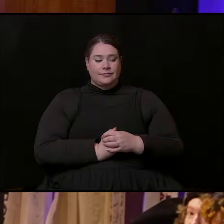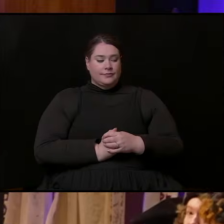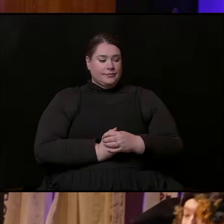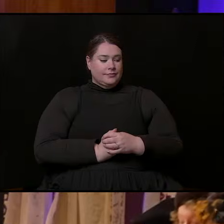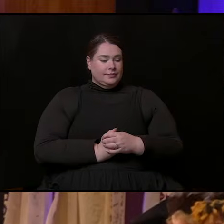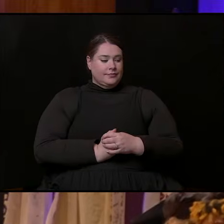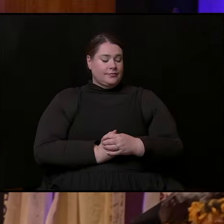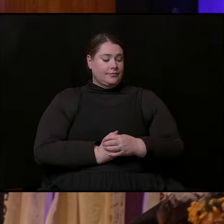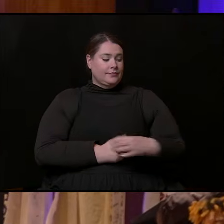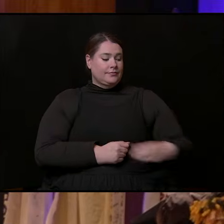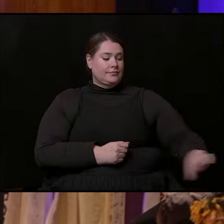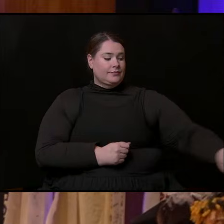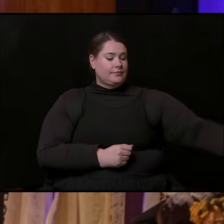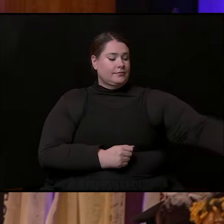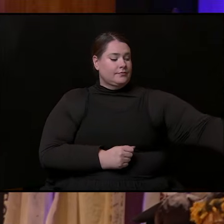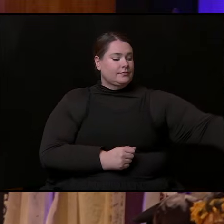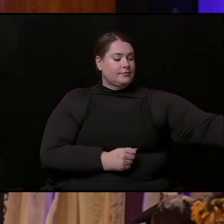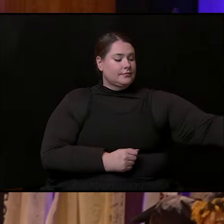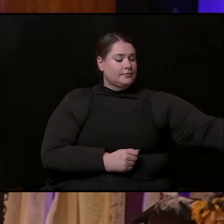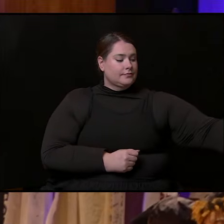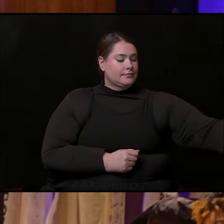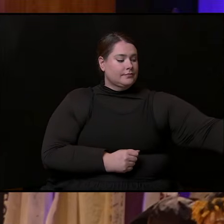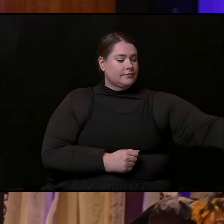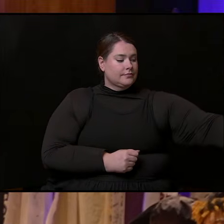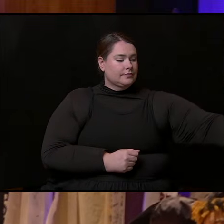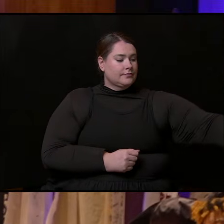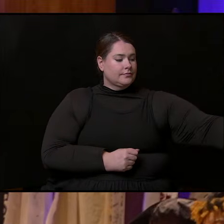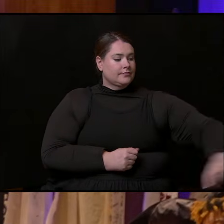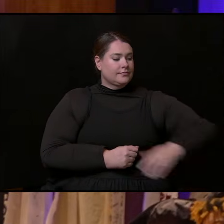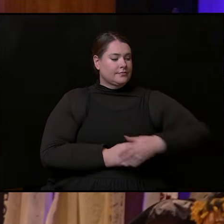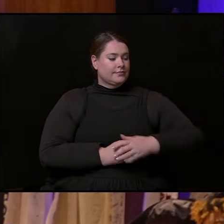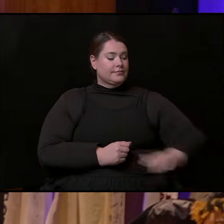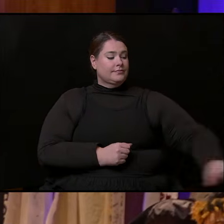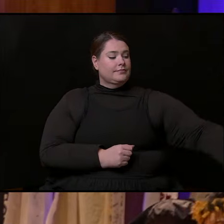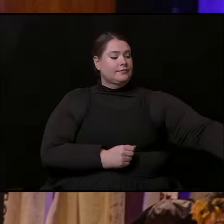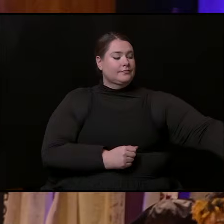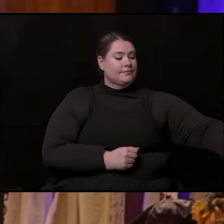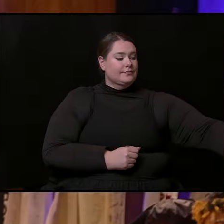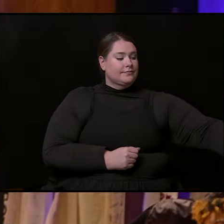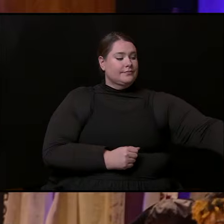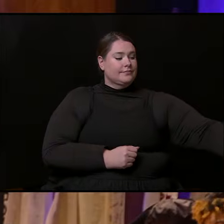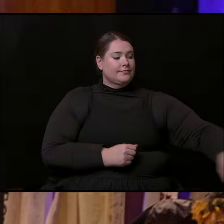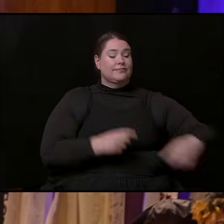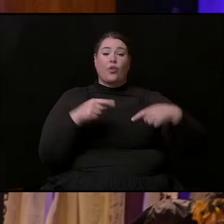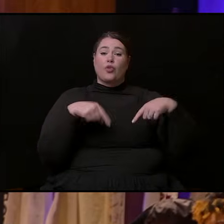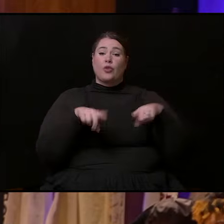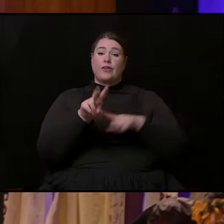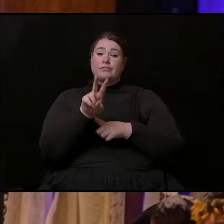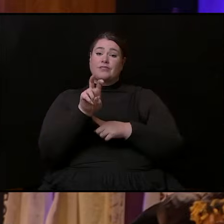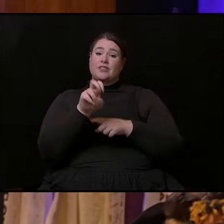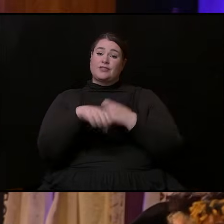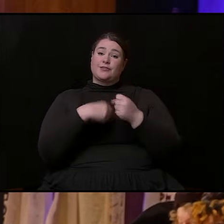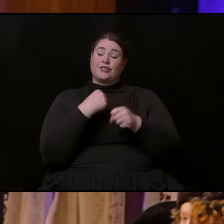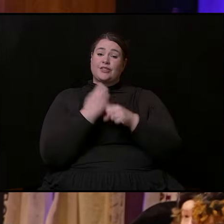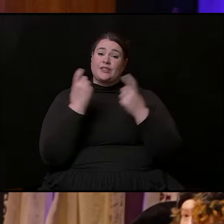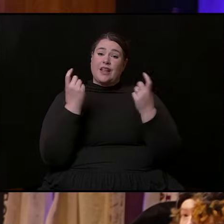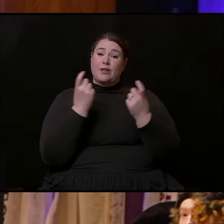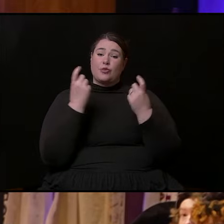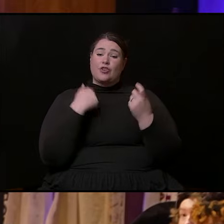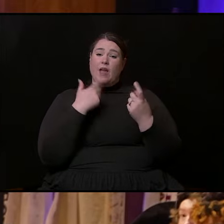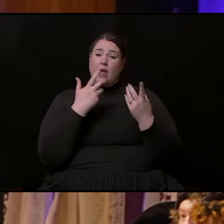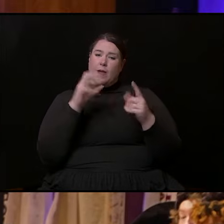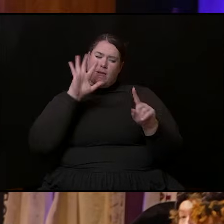During the bicentennial, I wanted to illuminate the value of MICA and our students, our staff, our faculty,